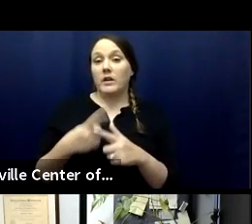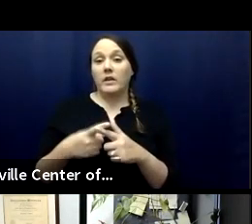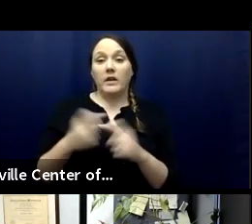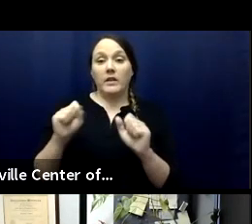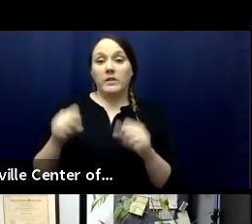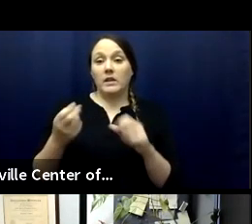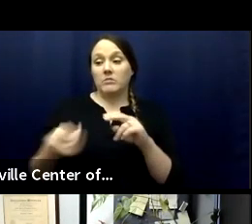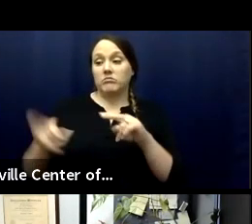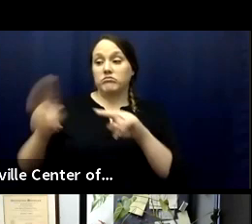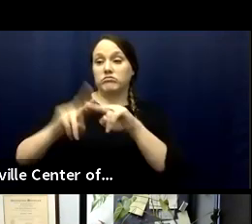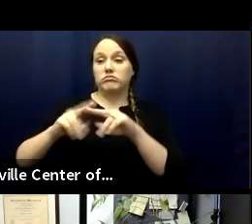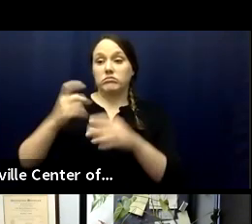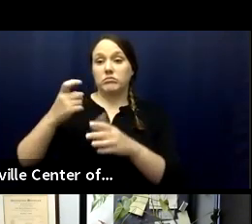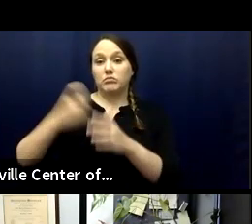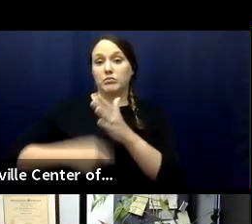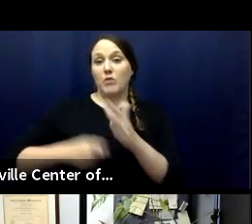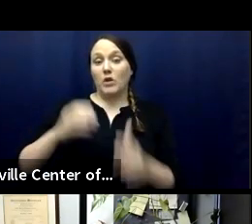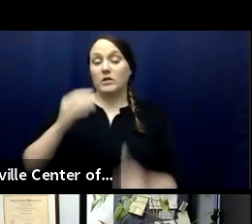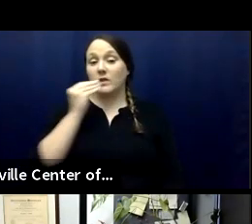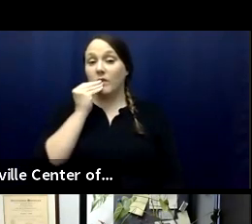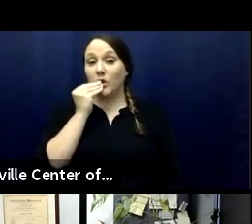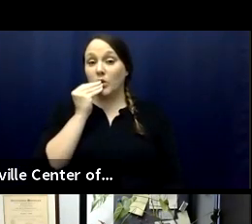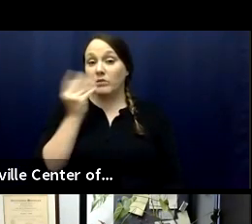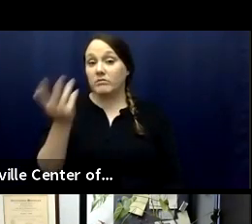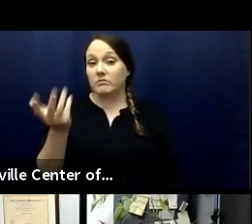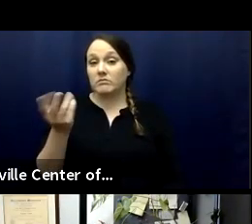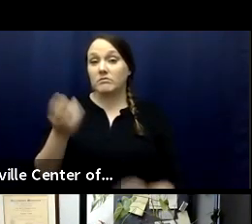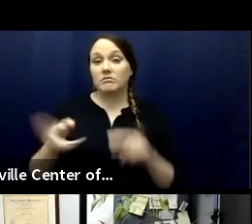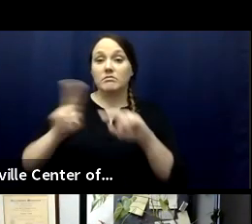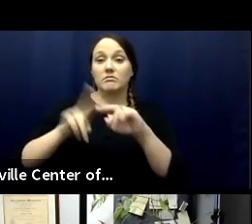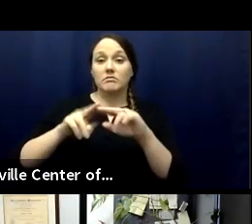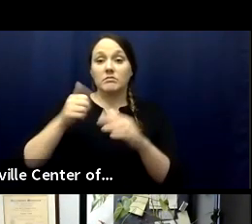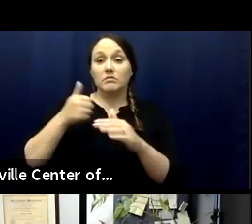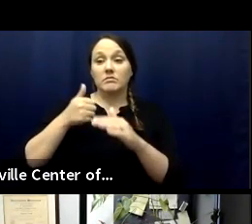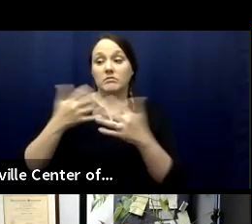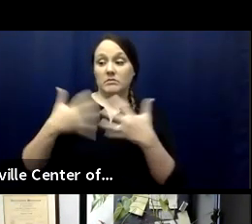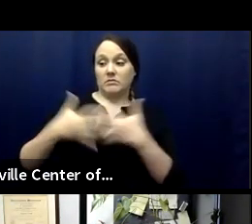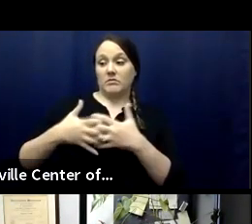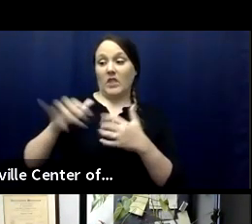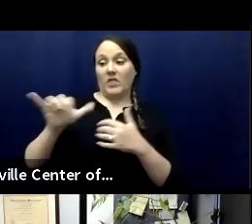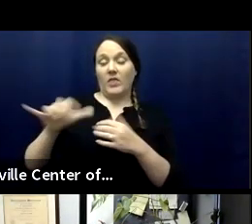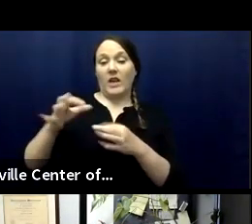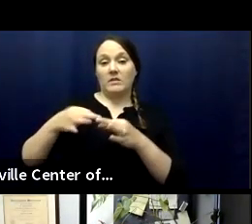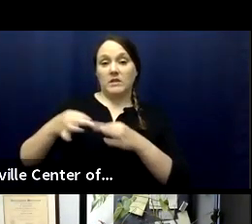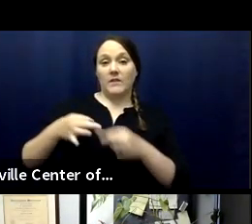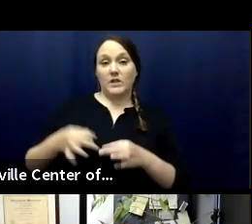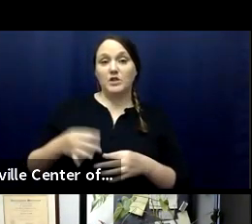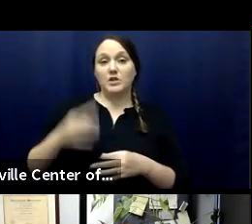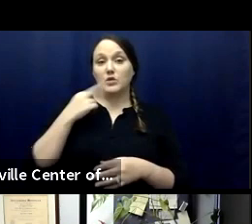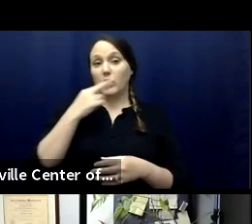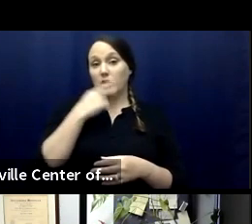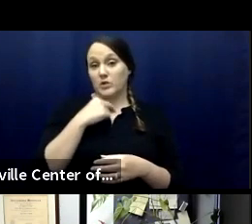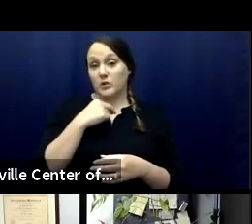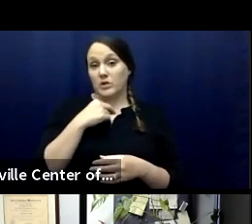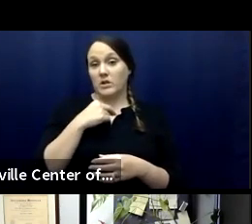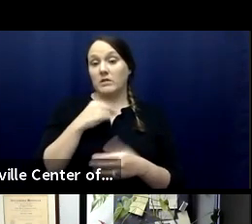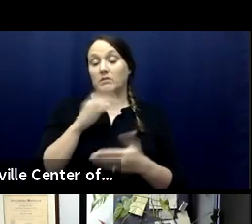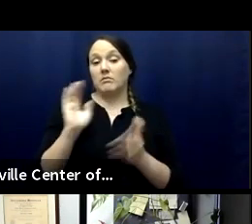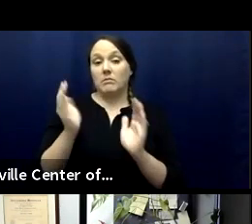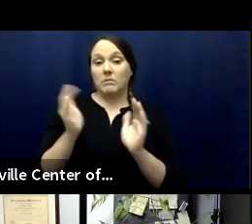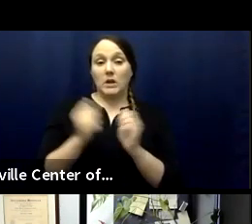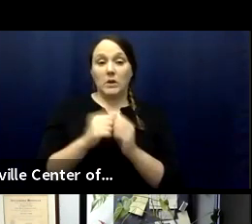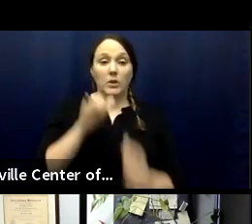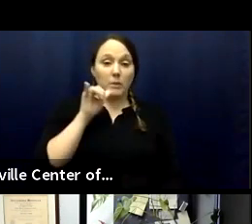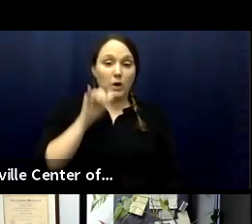their price of food significantly to fit under the definition of a restaurant as opposed to